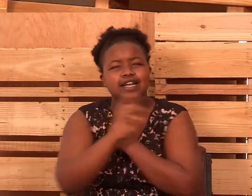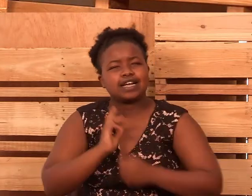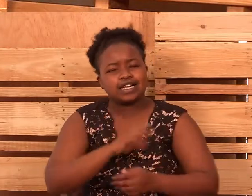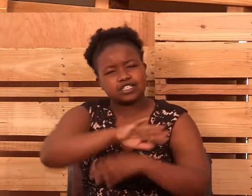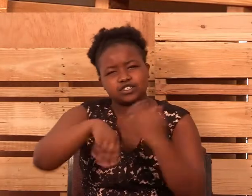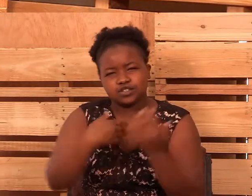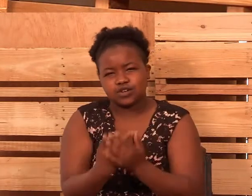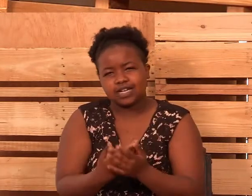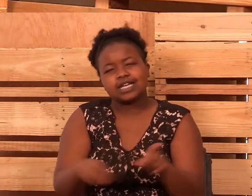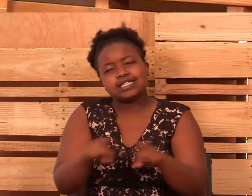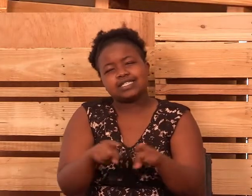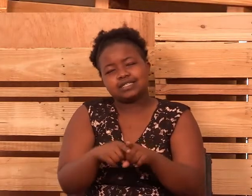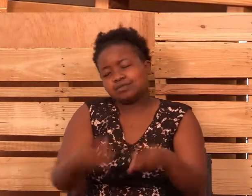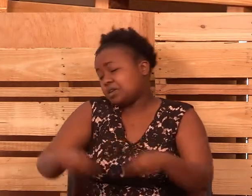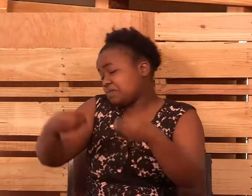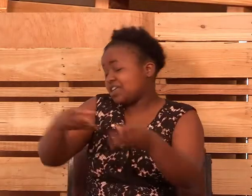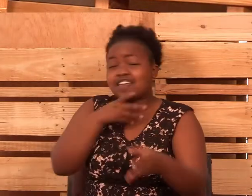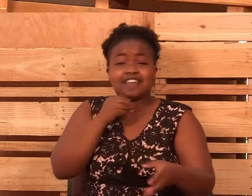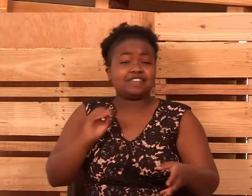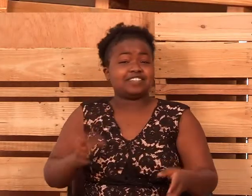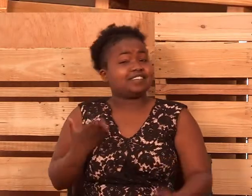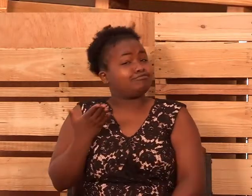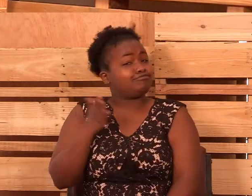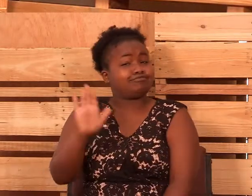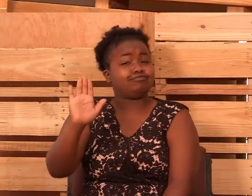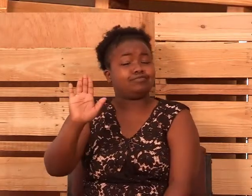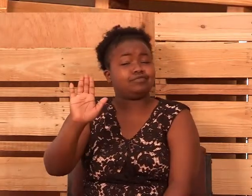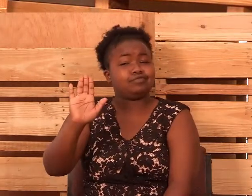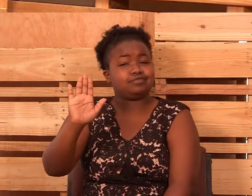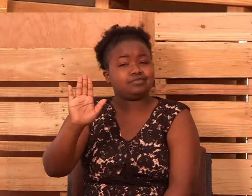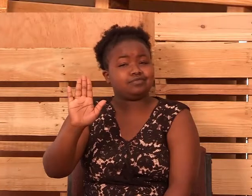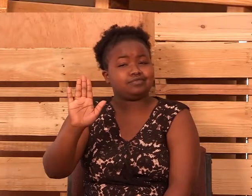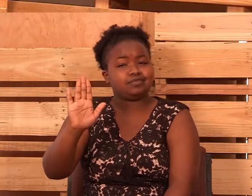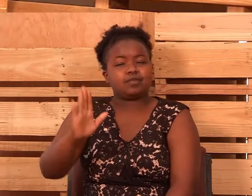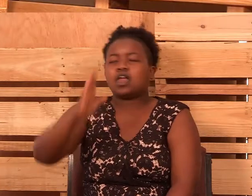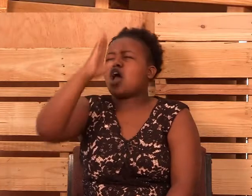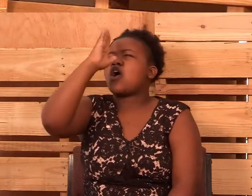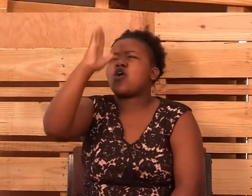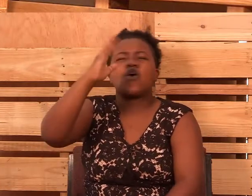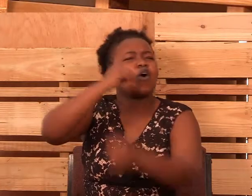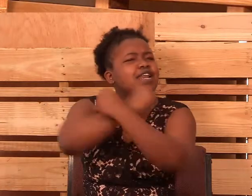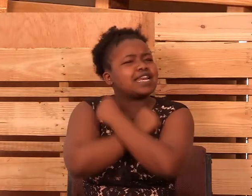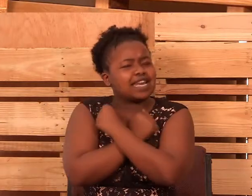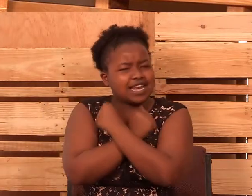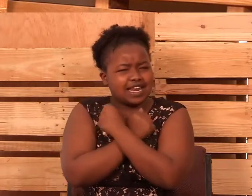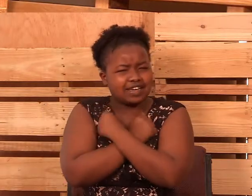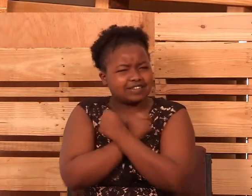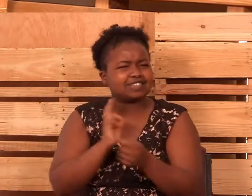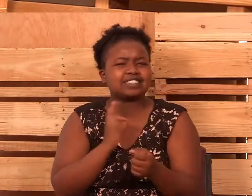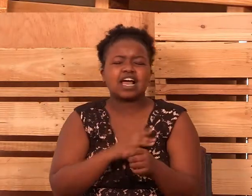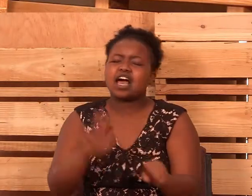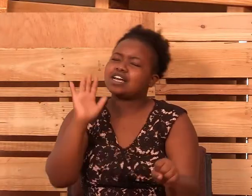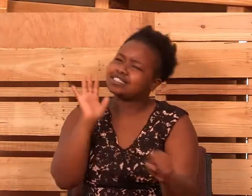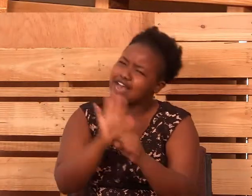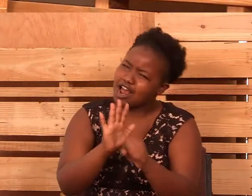same memory verse you were given last week. God loved us so much that he gave